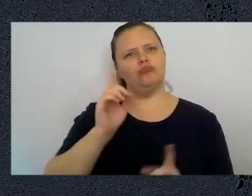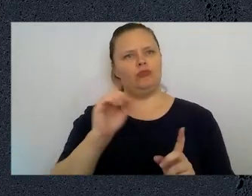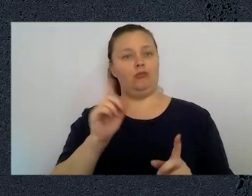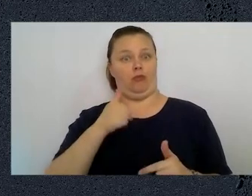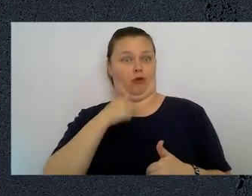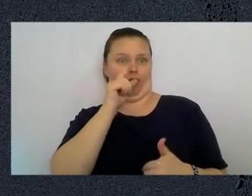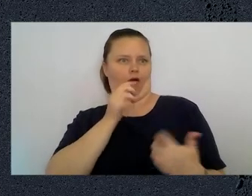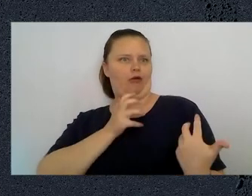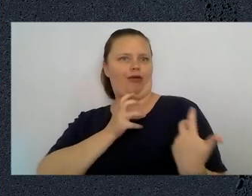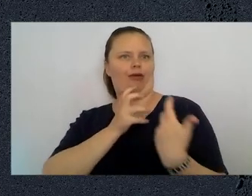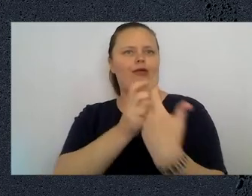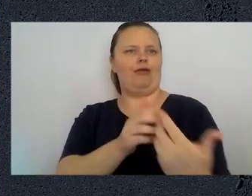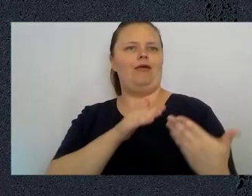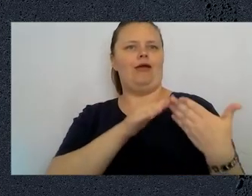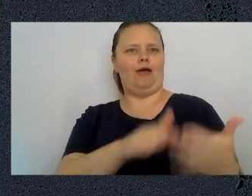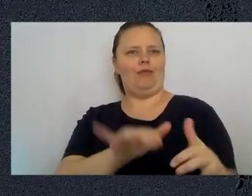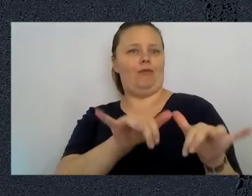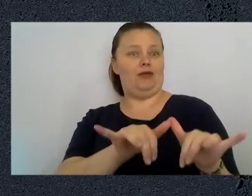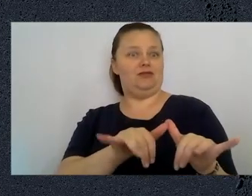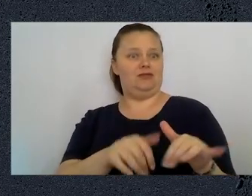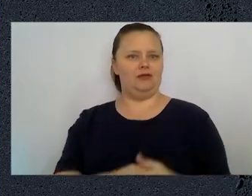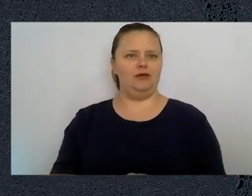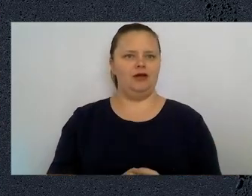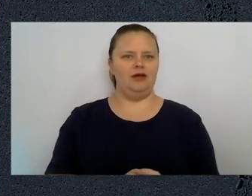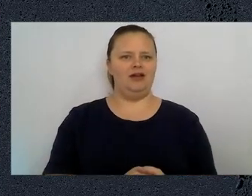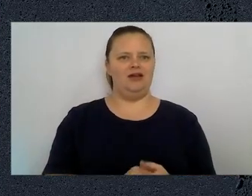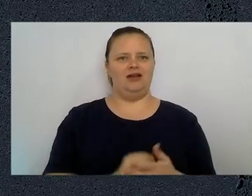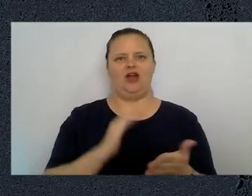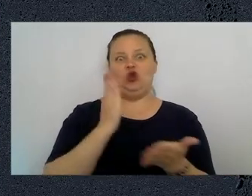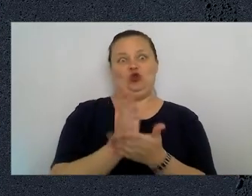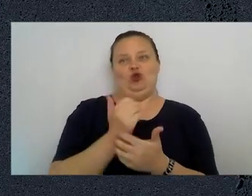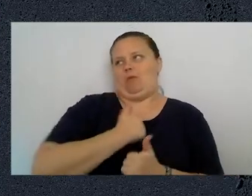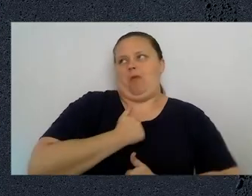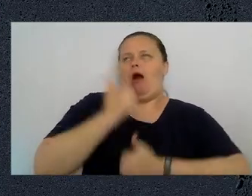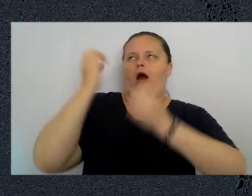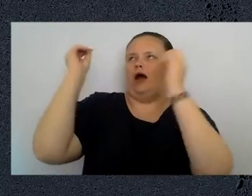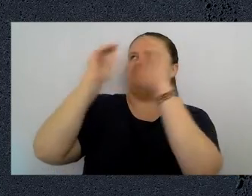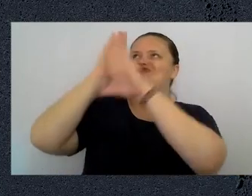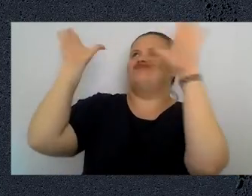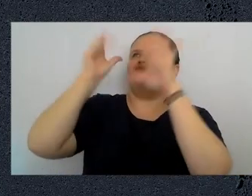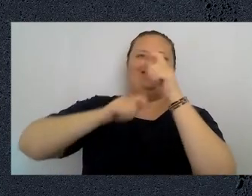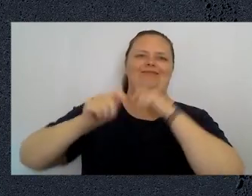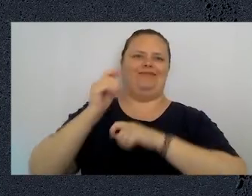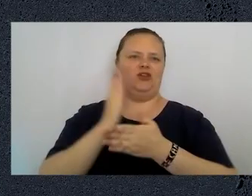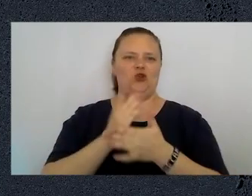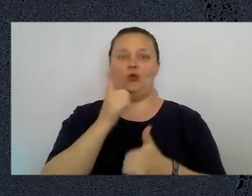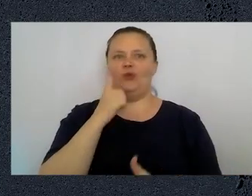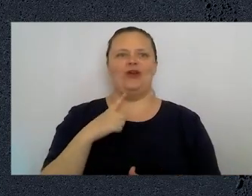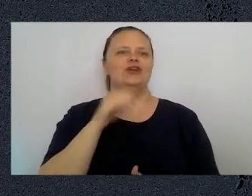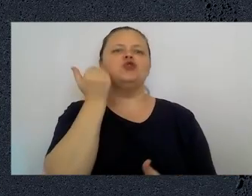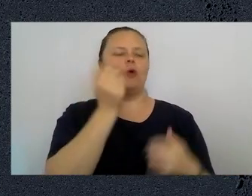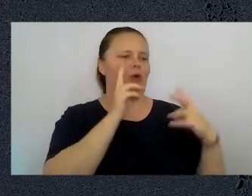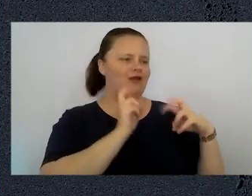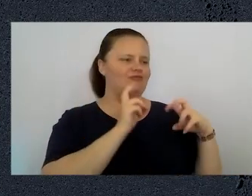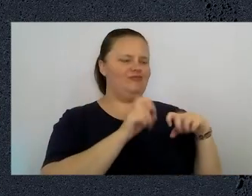meet as an engineer. And that's literally a dream come true because you always do research, you do fundamental research. Like Maggie